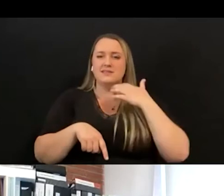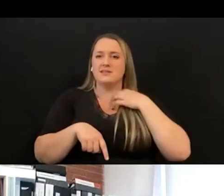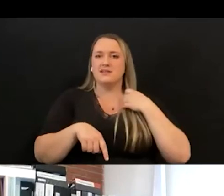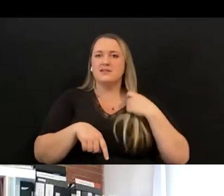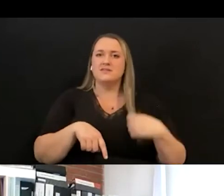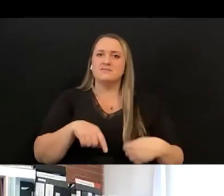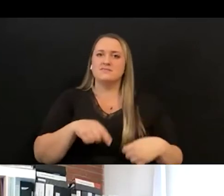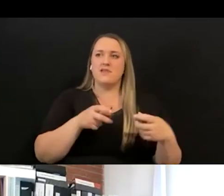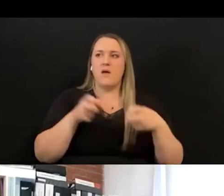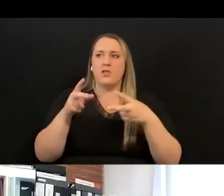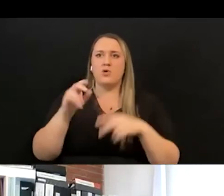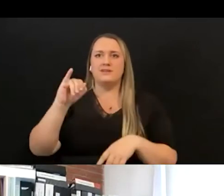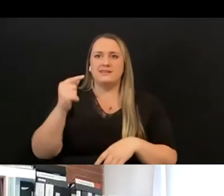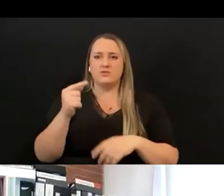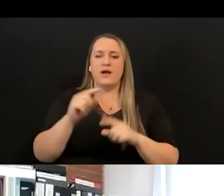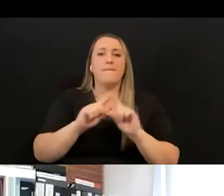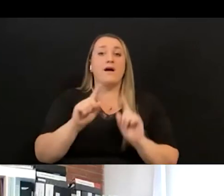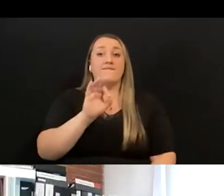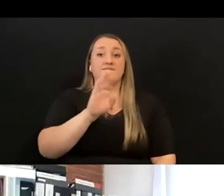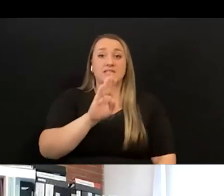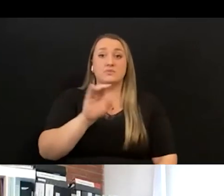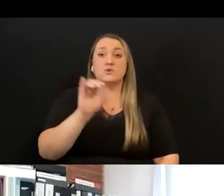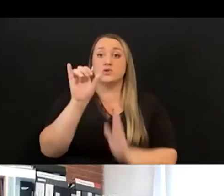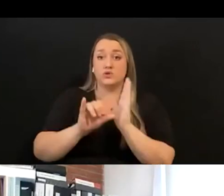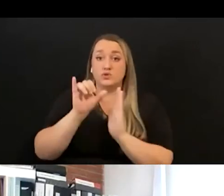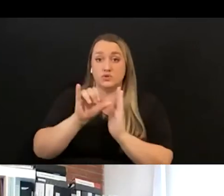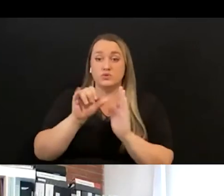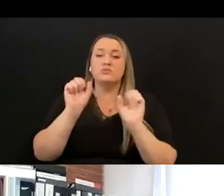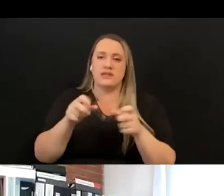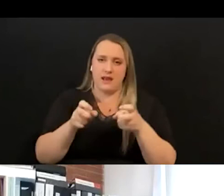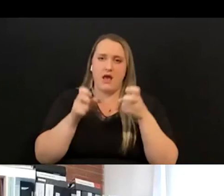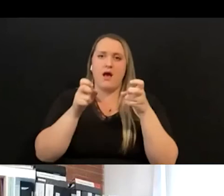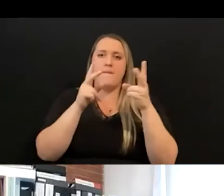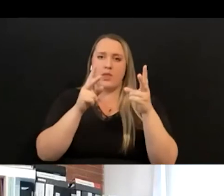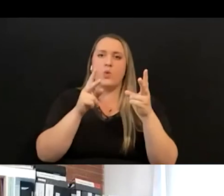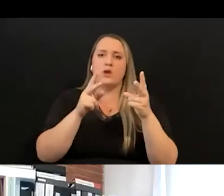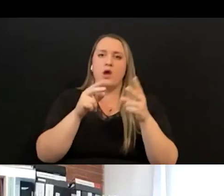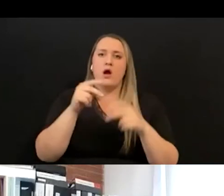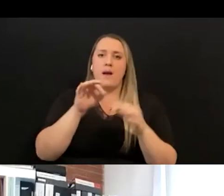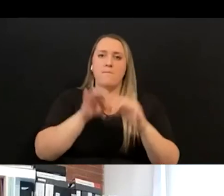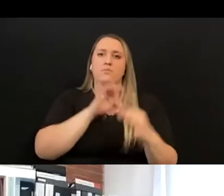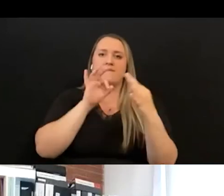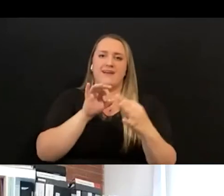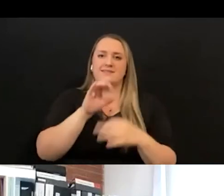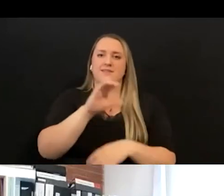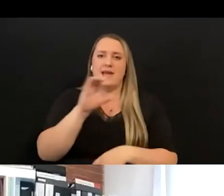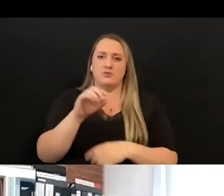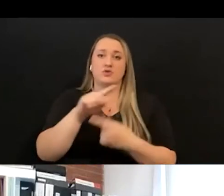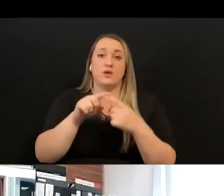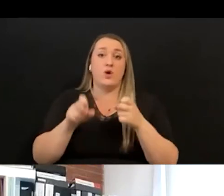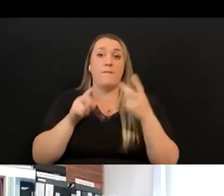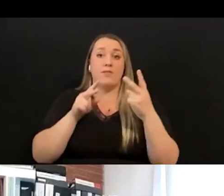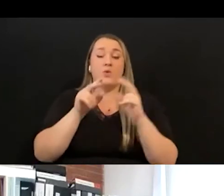but like with Facebook and YouTube, you can upload a perfected caption file when you upload a video. And again,